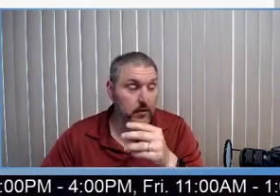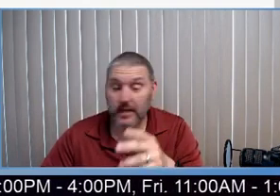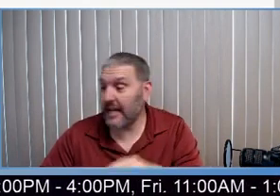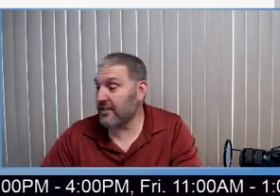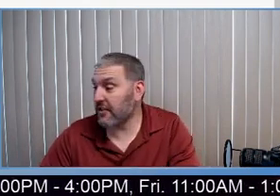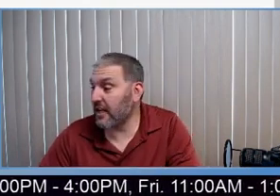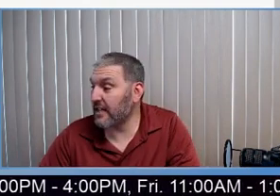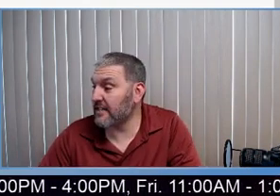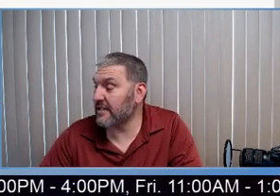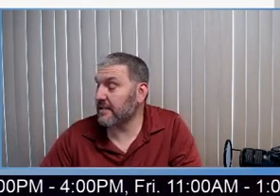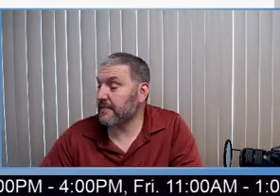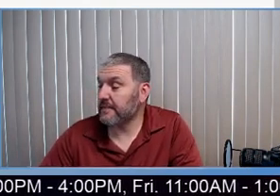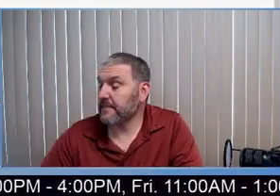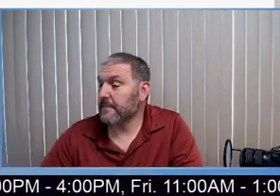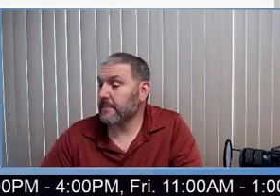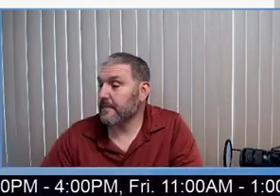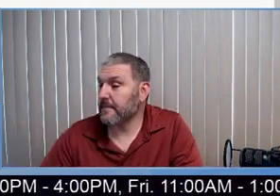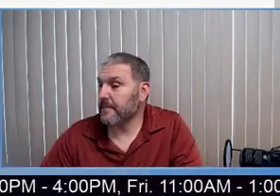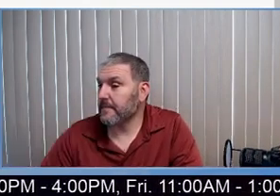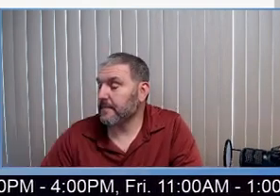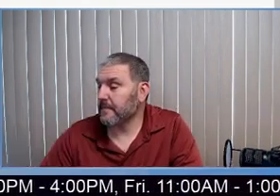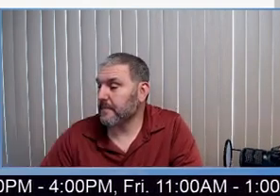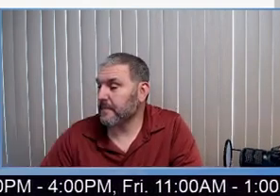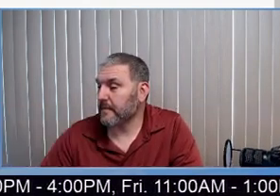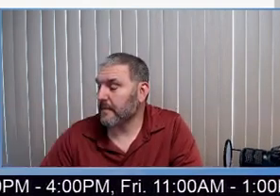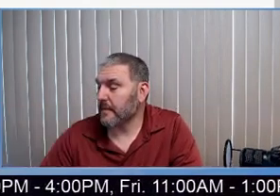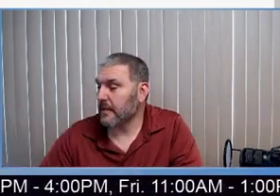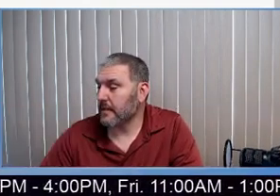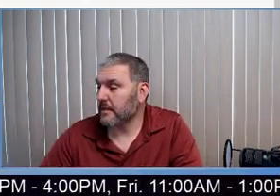When everyone hates your guts.